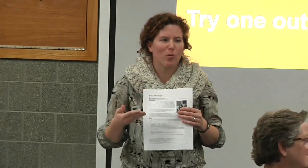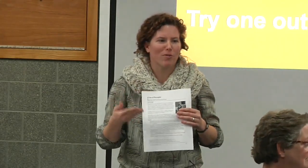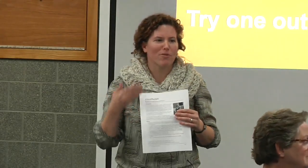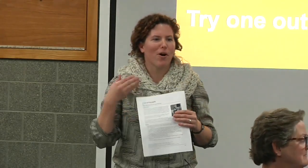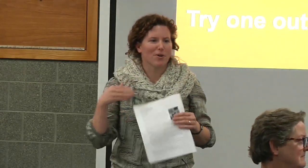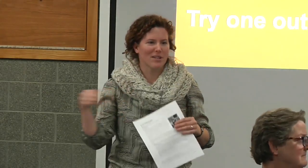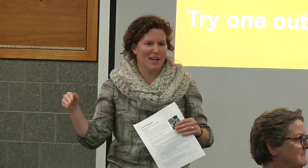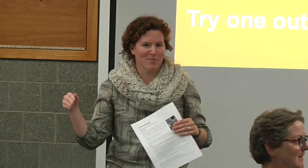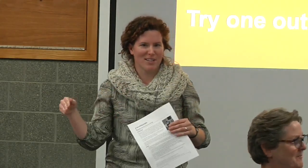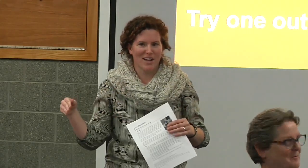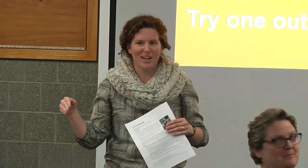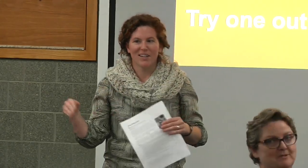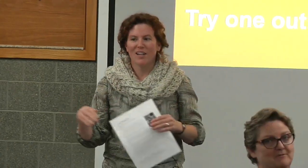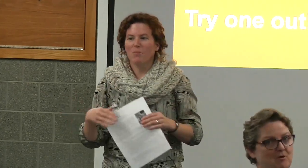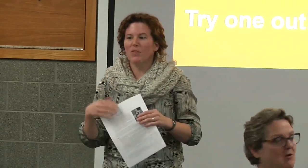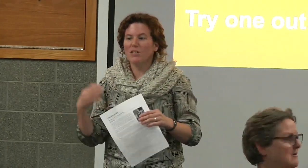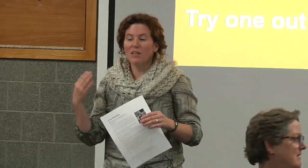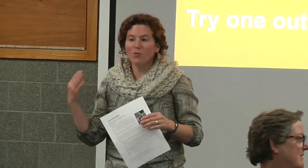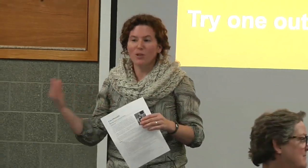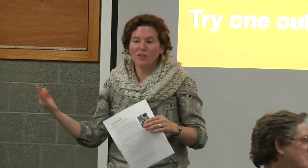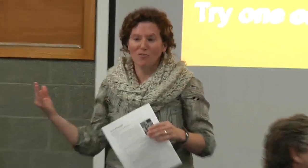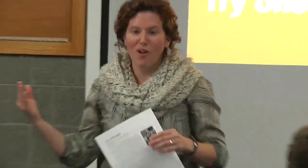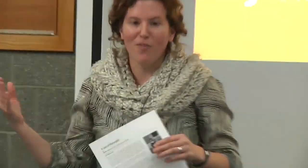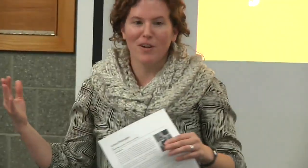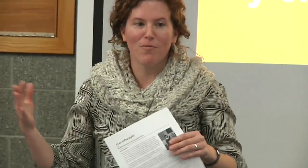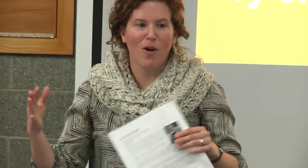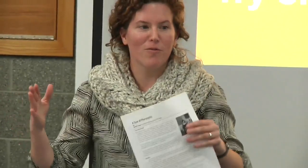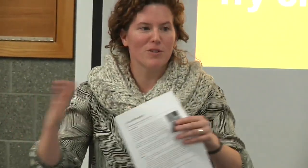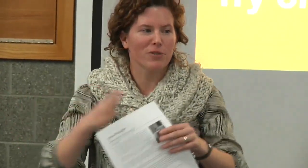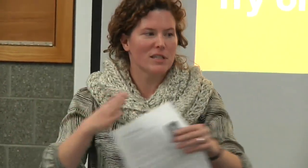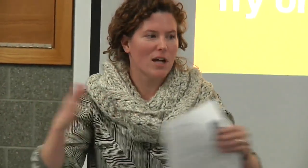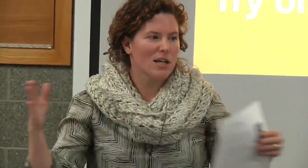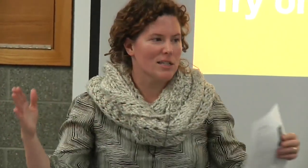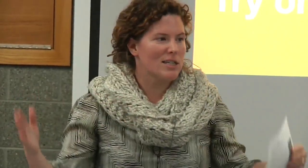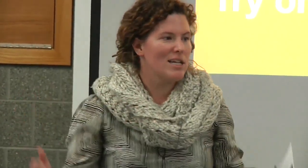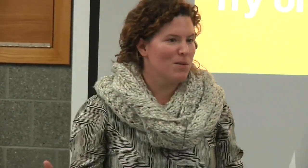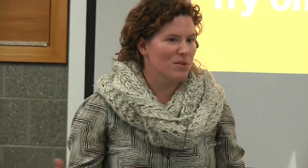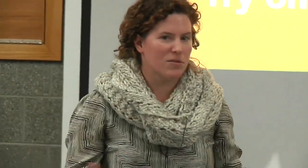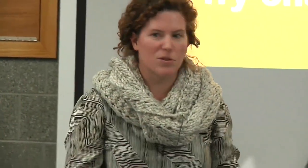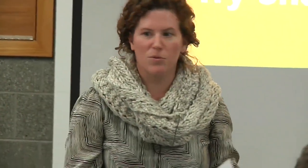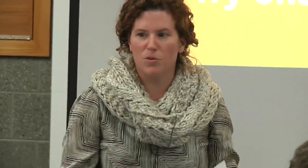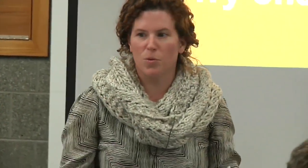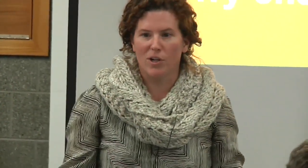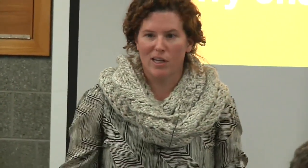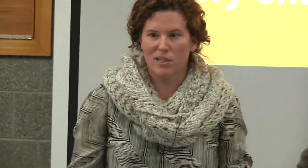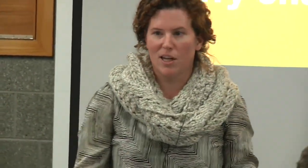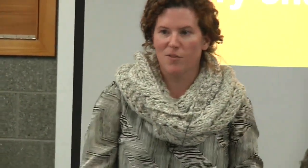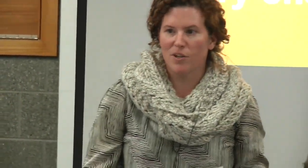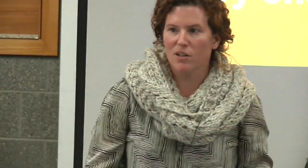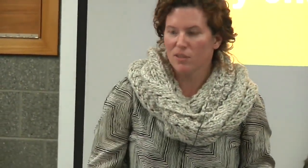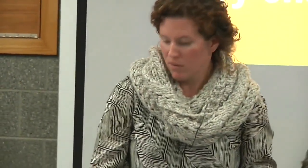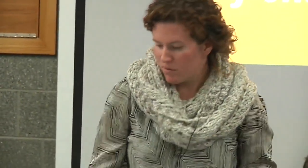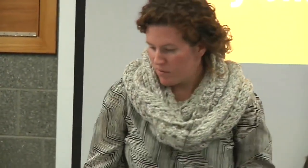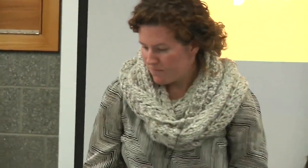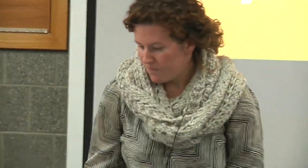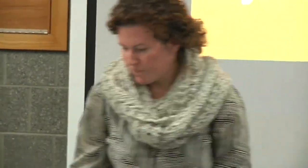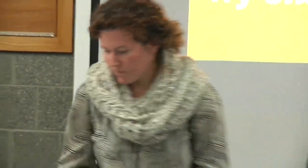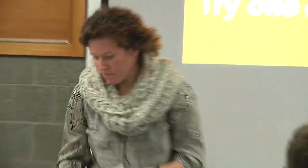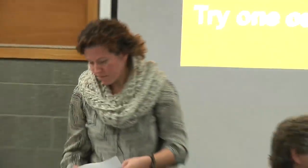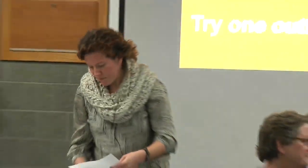purposely brought a short one for our time today, but these can get really involved and involve different sized teams of students working